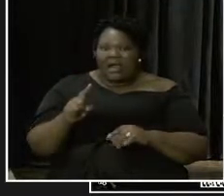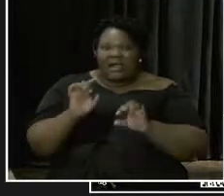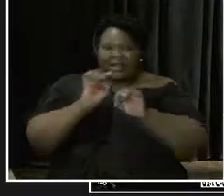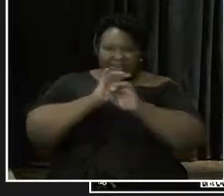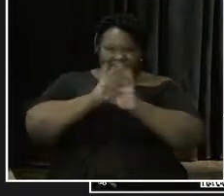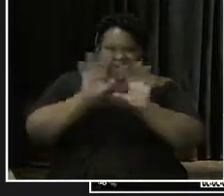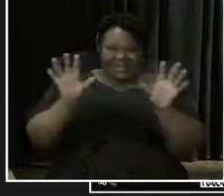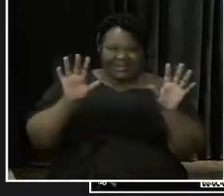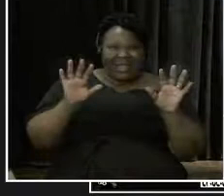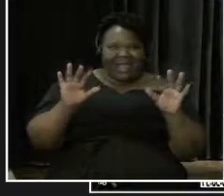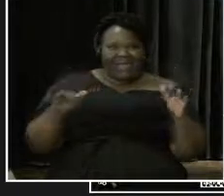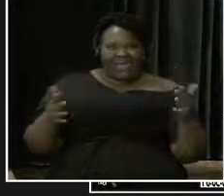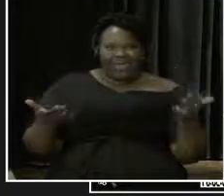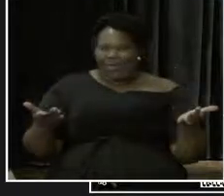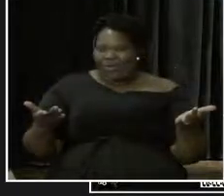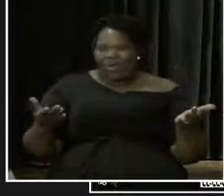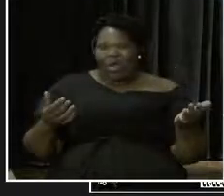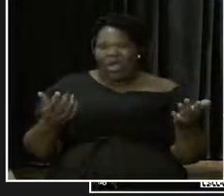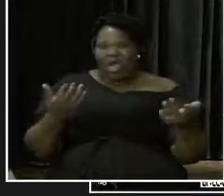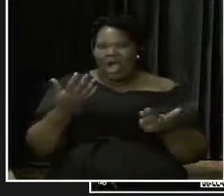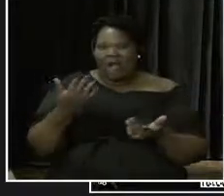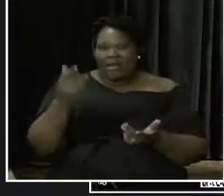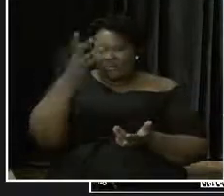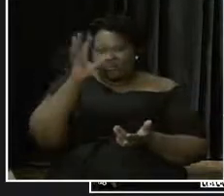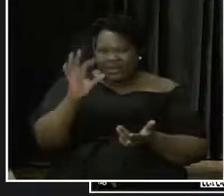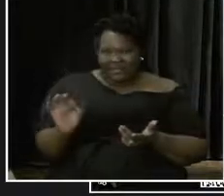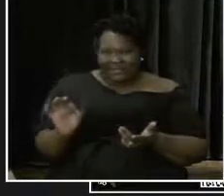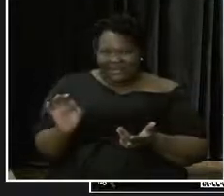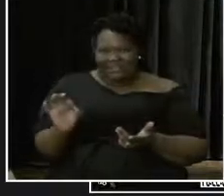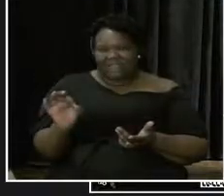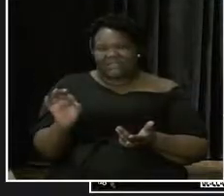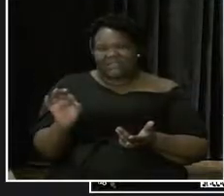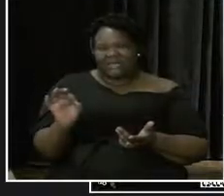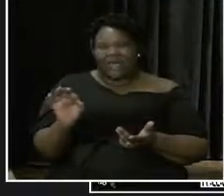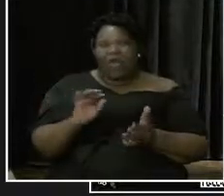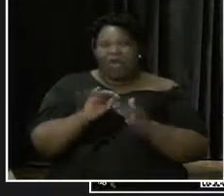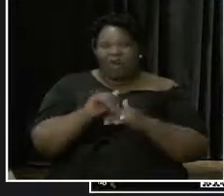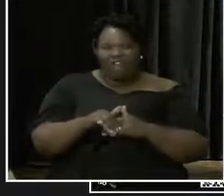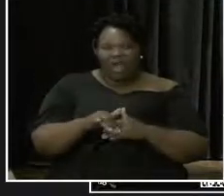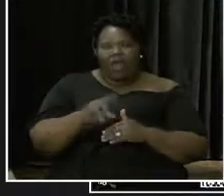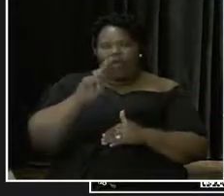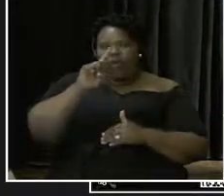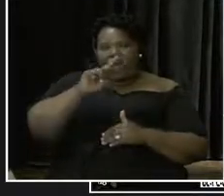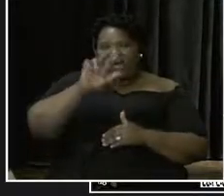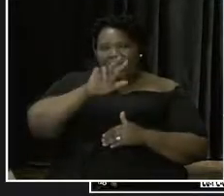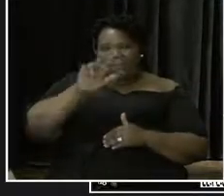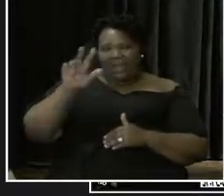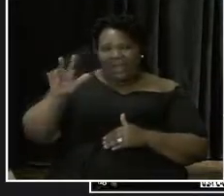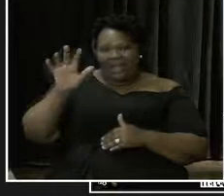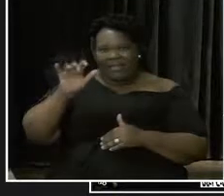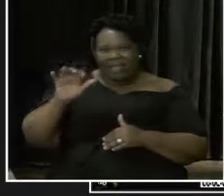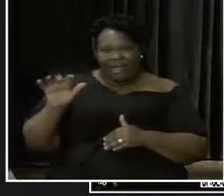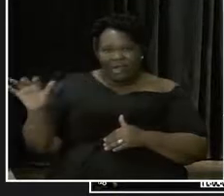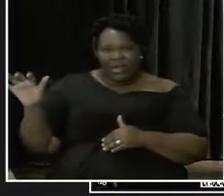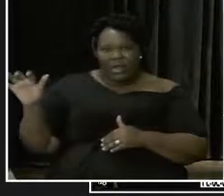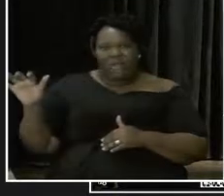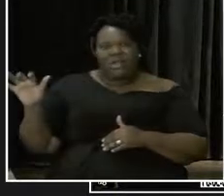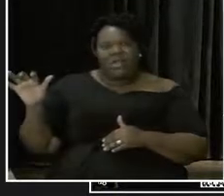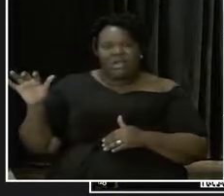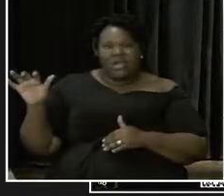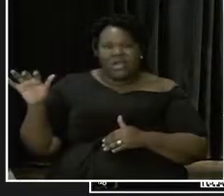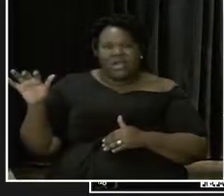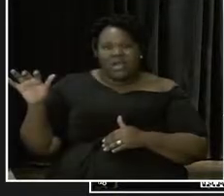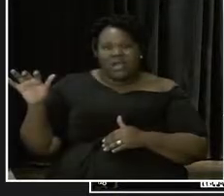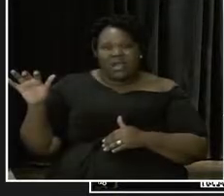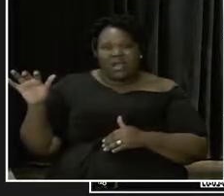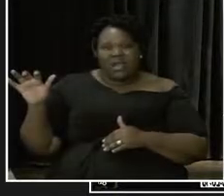been given as to what percentage of this almost 88 million rand comprises potentially